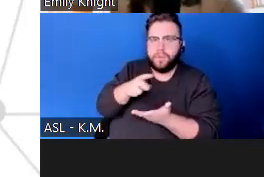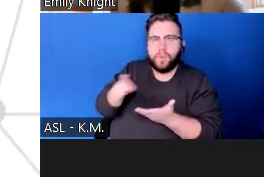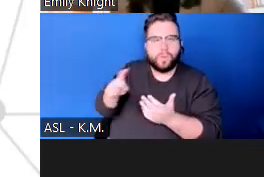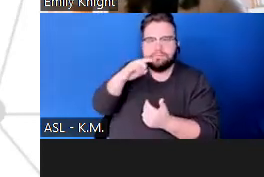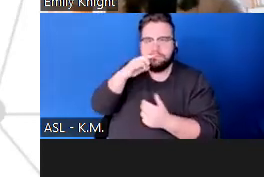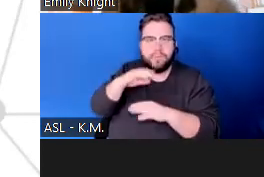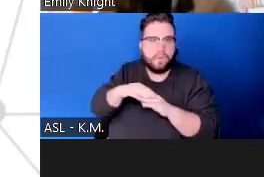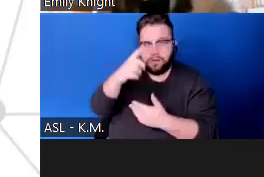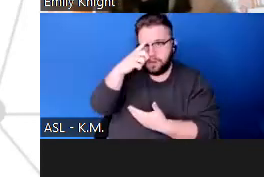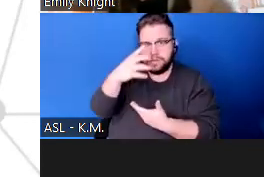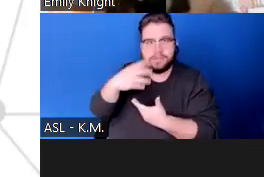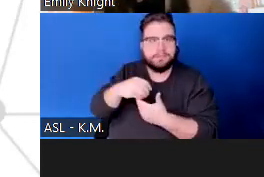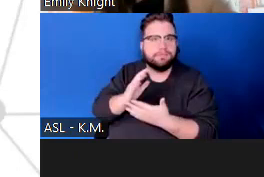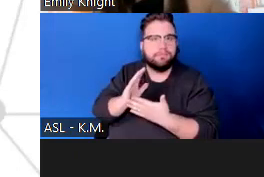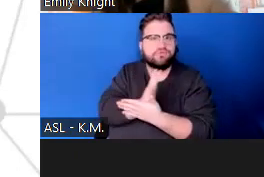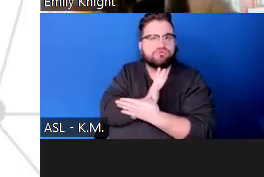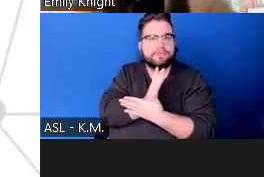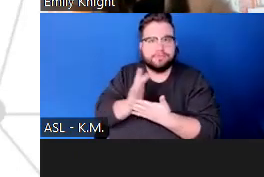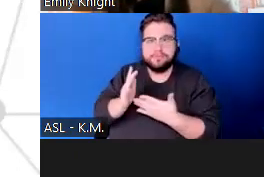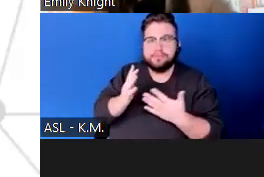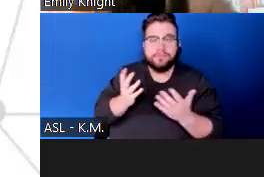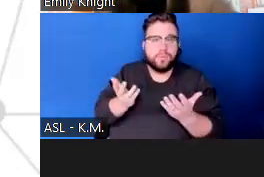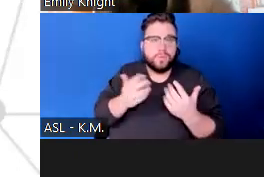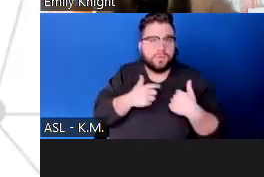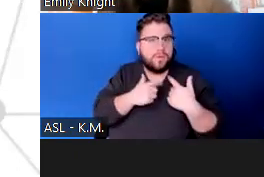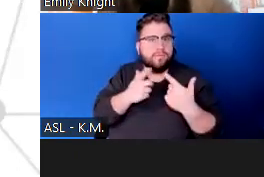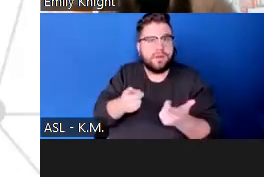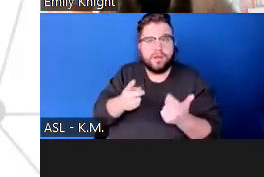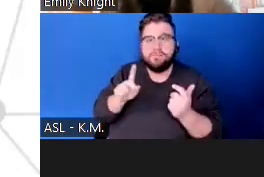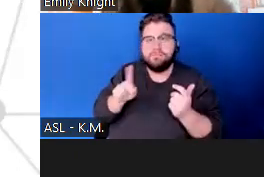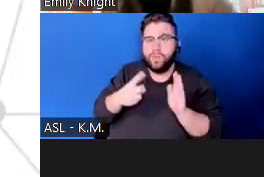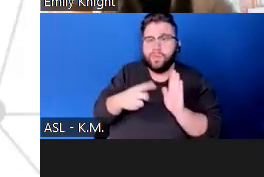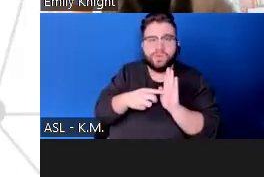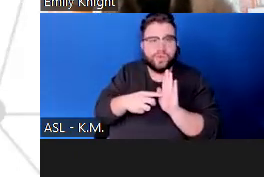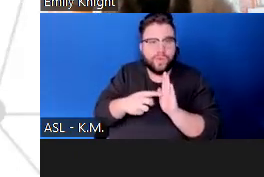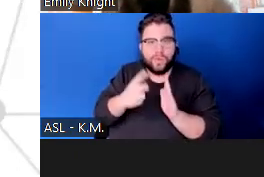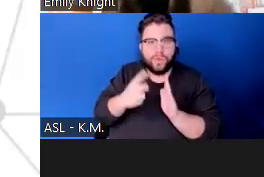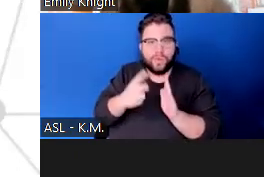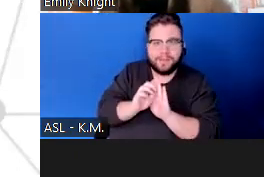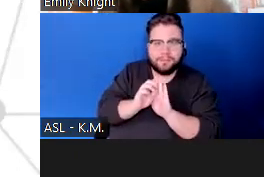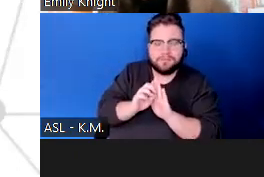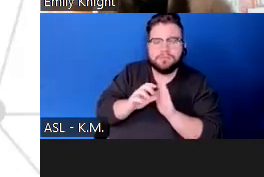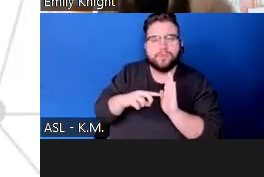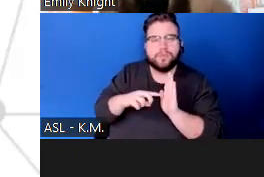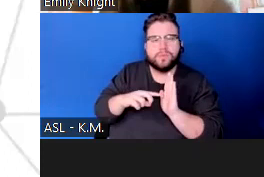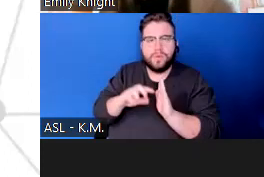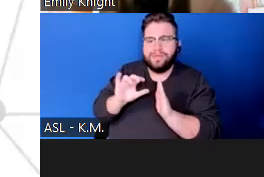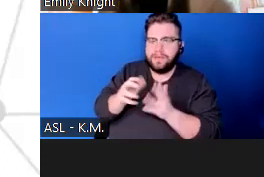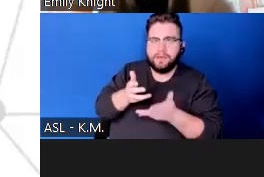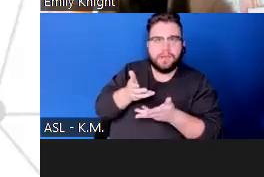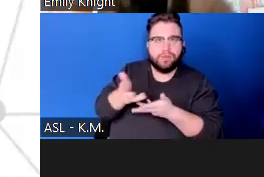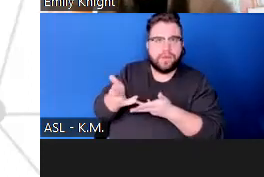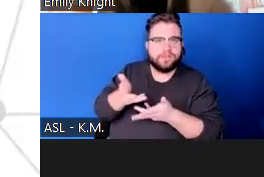And so far today, we have given you only one example showing how interactions between our